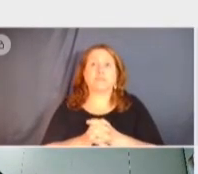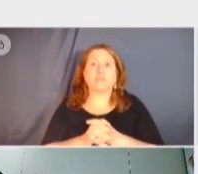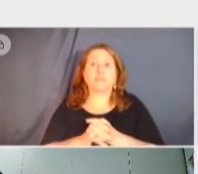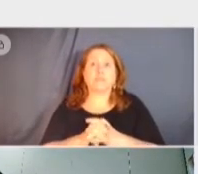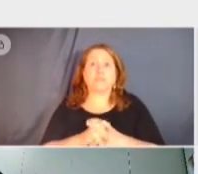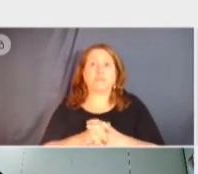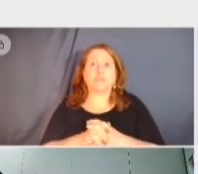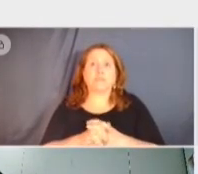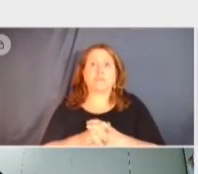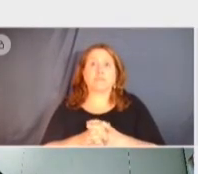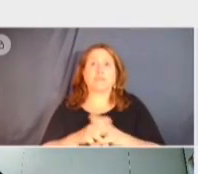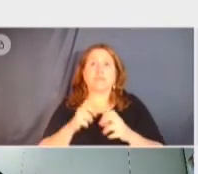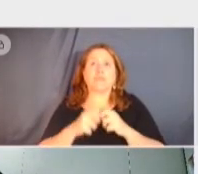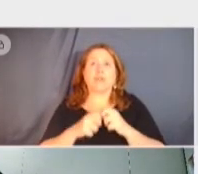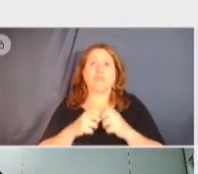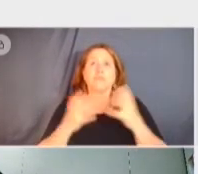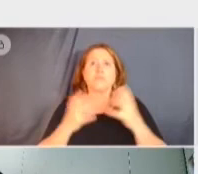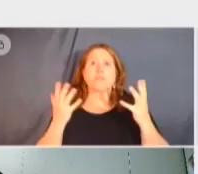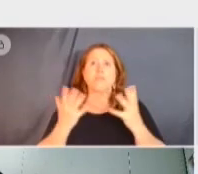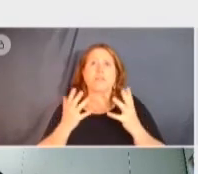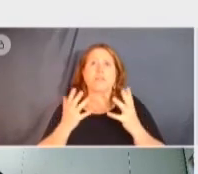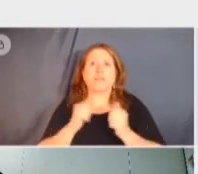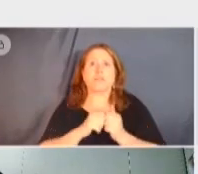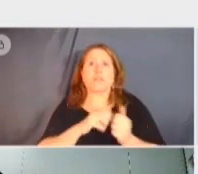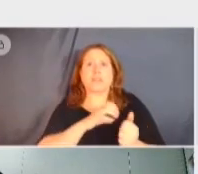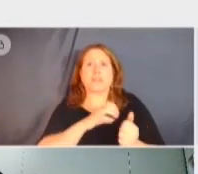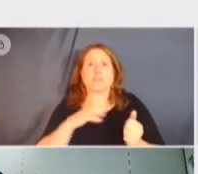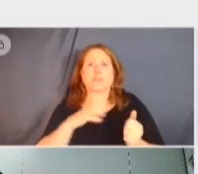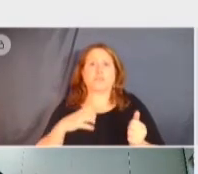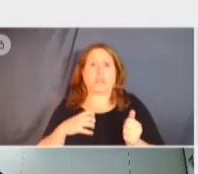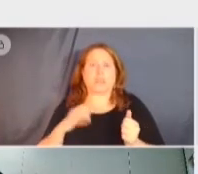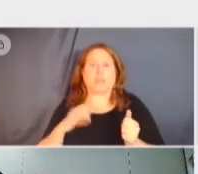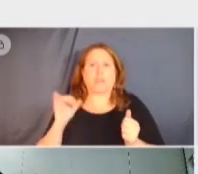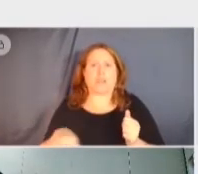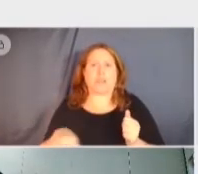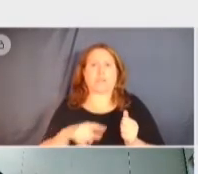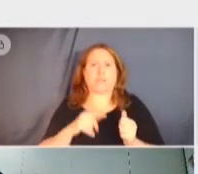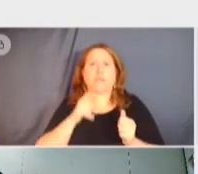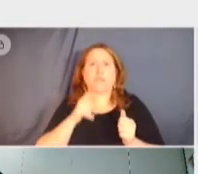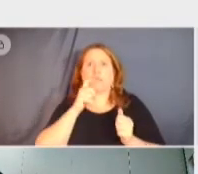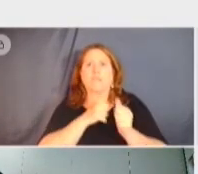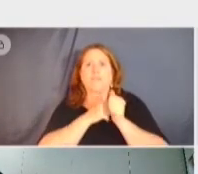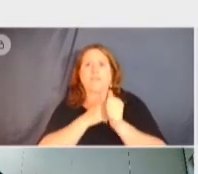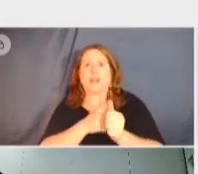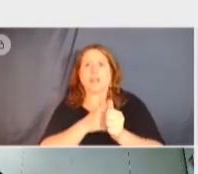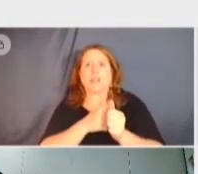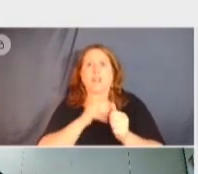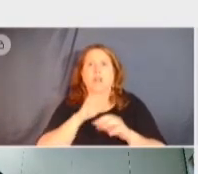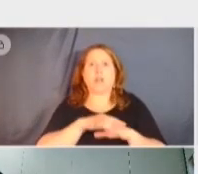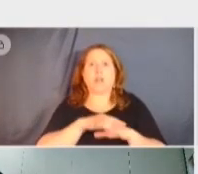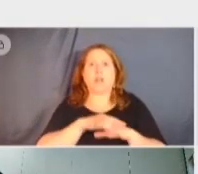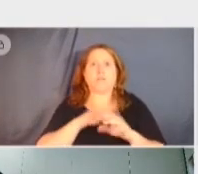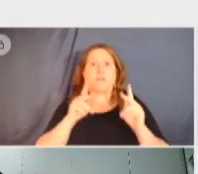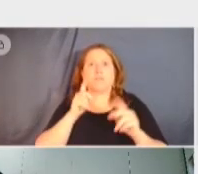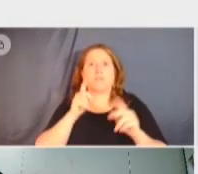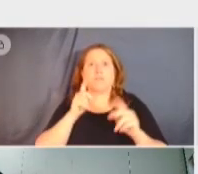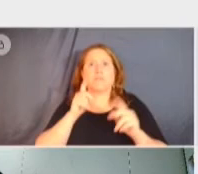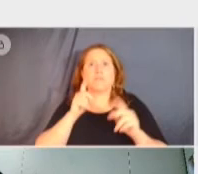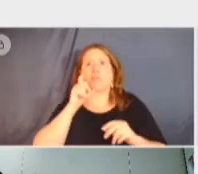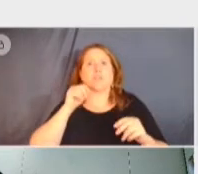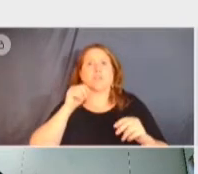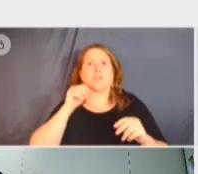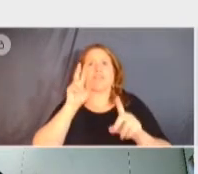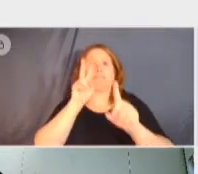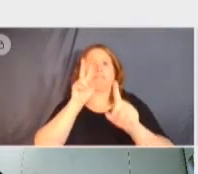our council not following up on non-filers. And I think that if we could figure out some way of